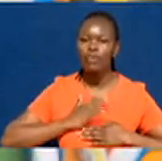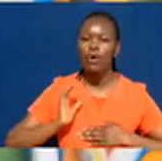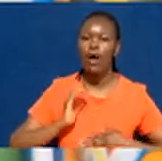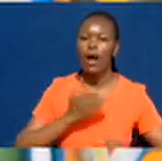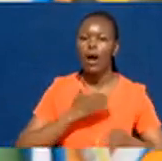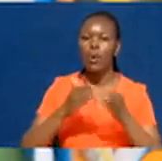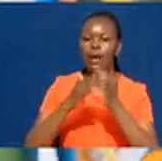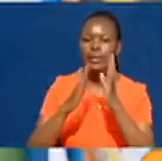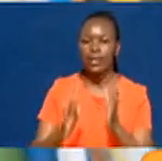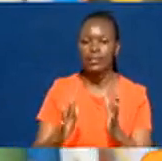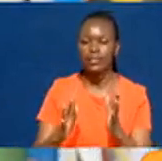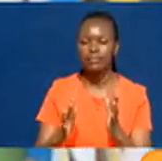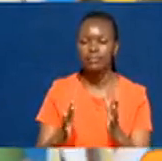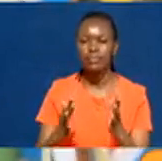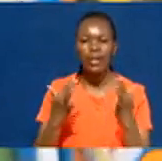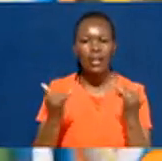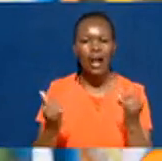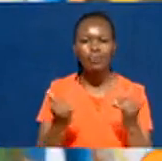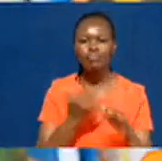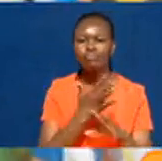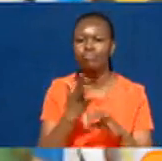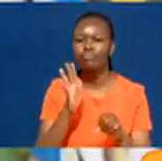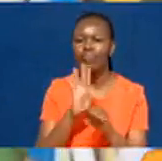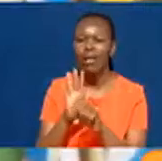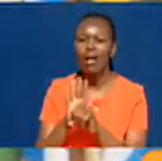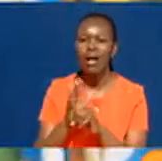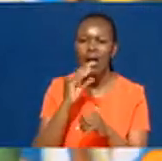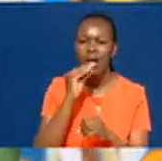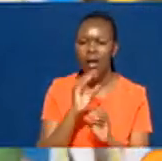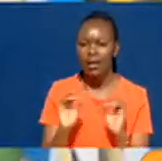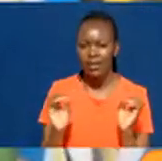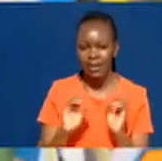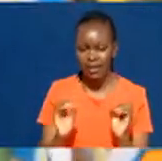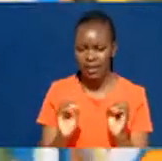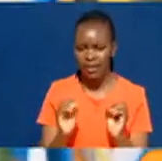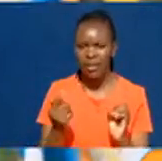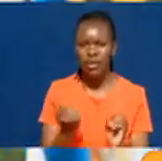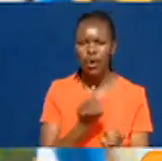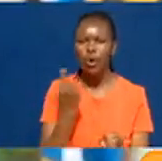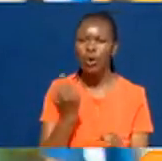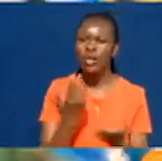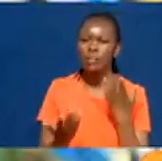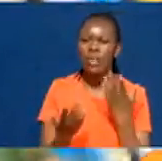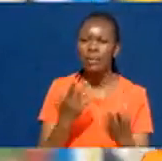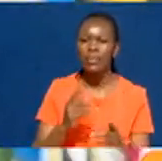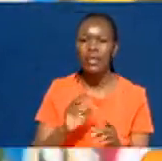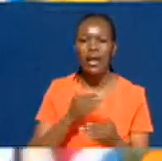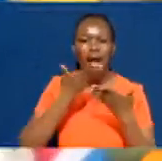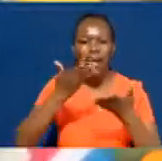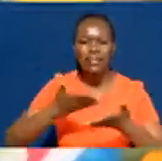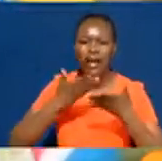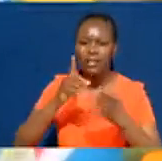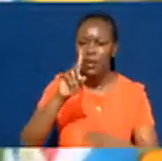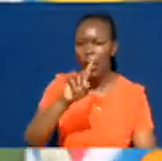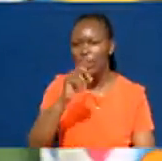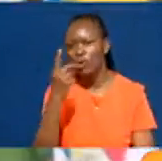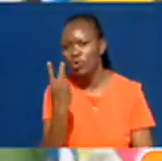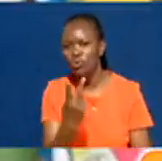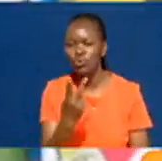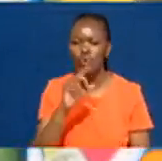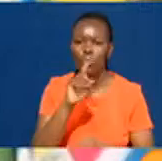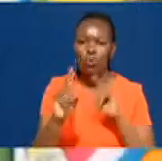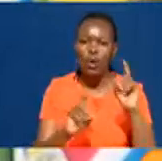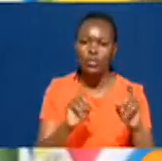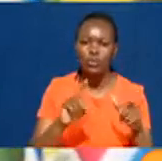leave it there for now. The rest of the things we are going to say, I will take maybe one or two questions so that we can conclude this press